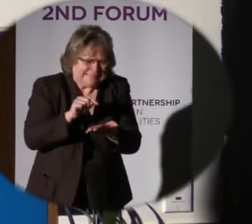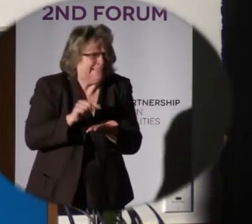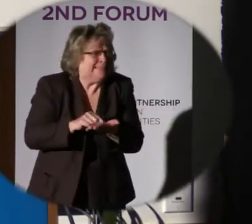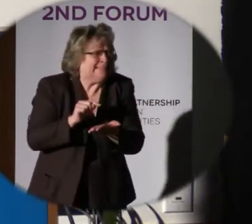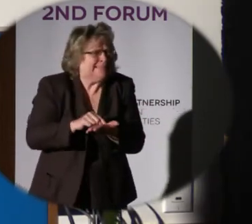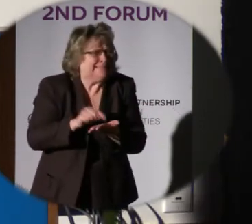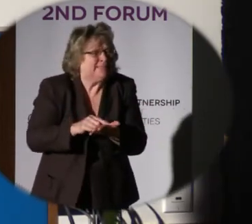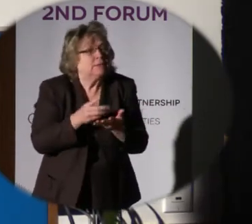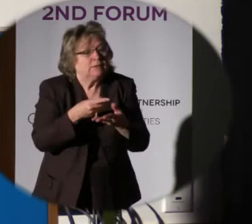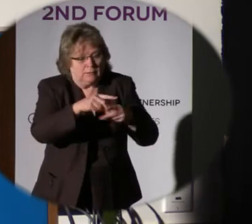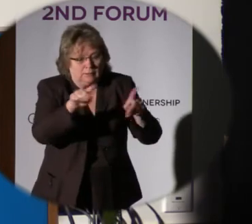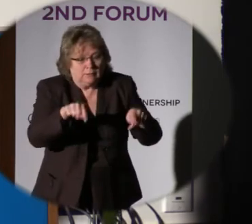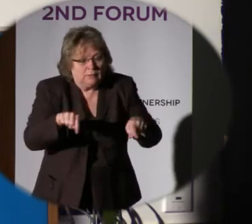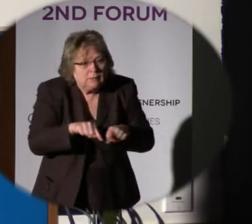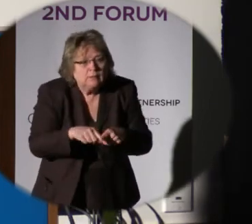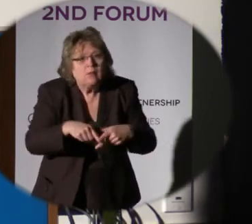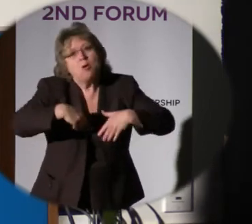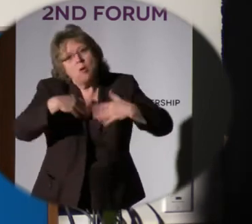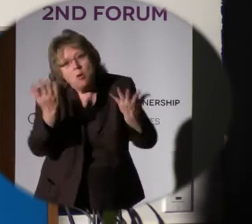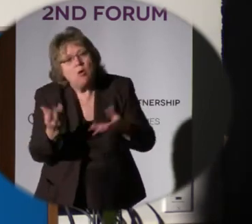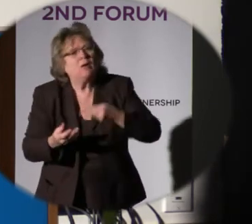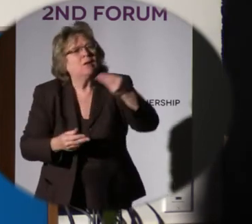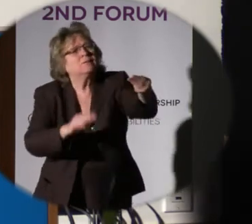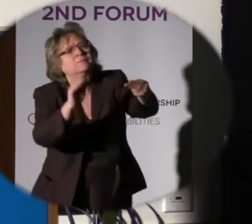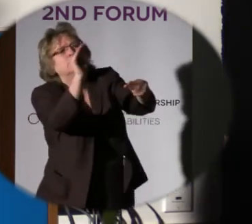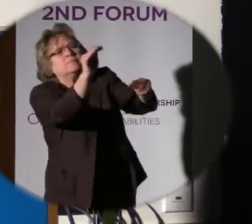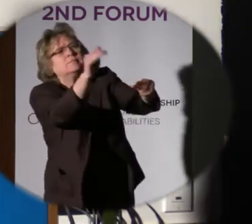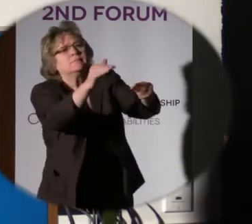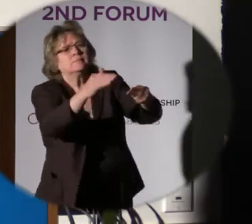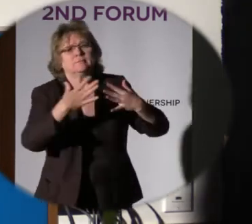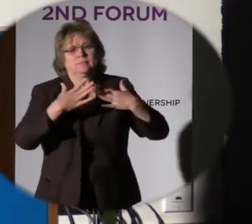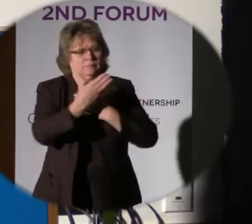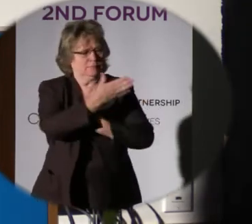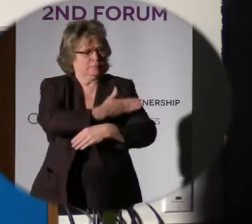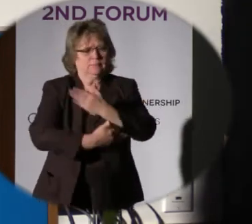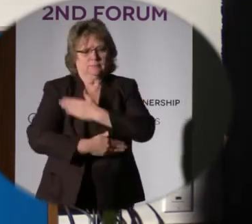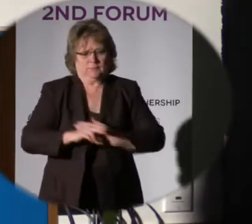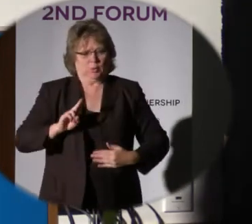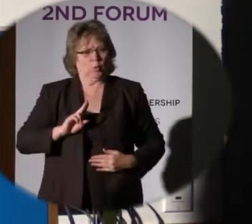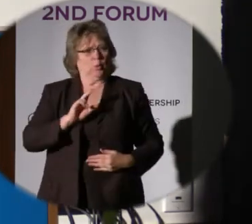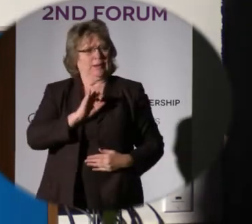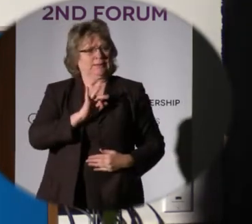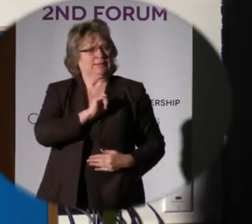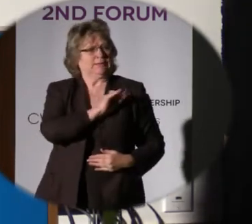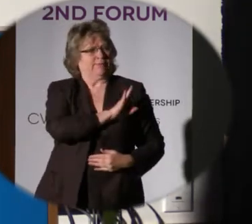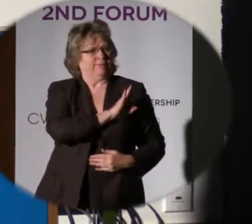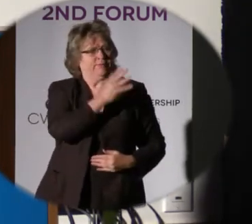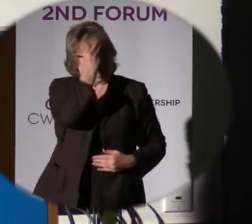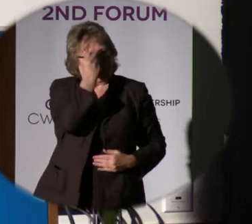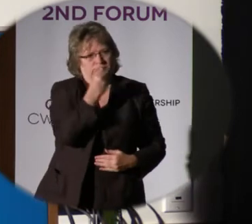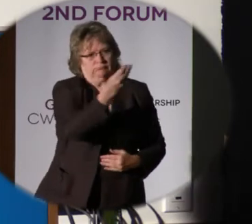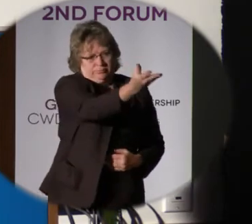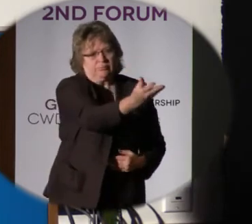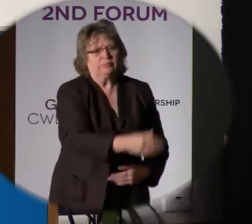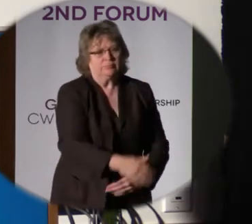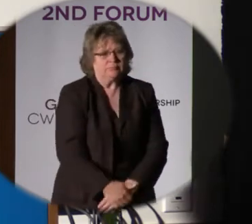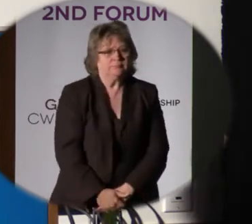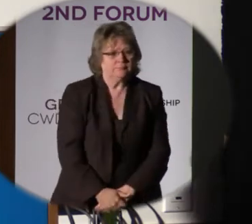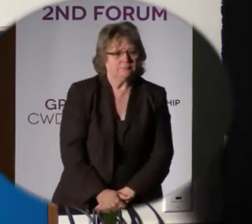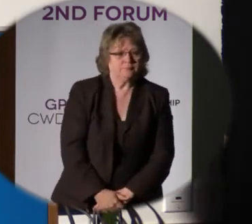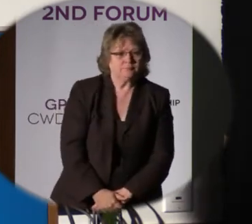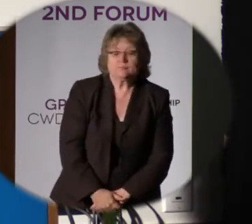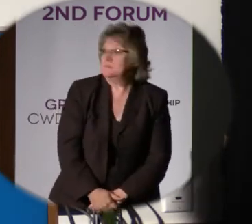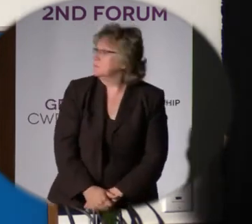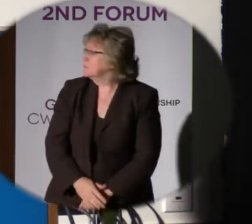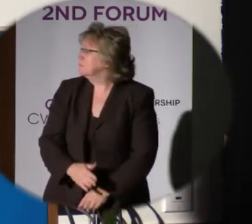further ado, I have the honor of handing over the microphone to Ms. Stephanie Hodge,